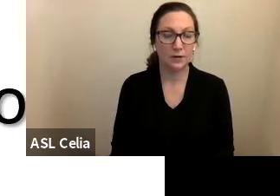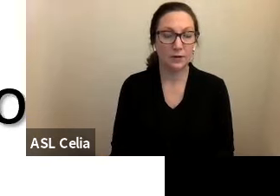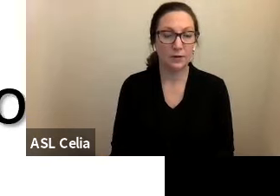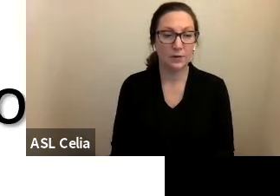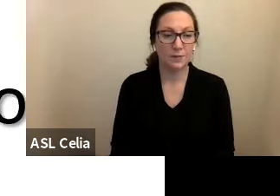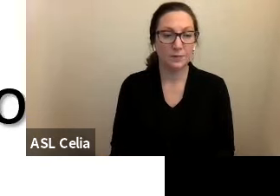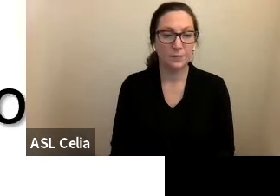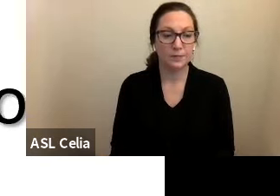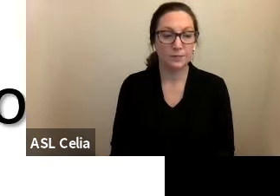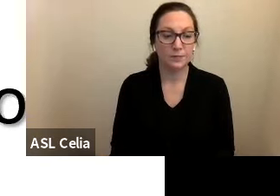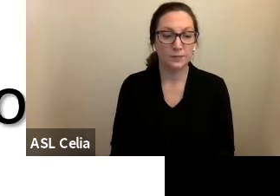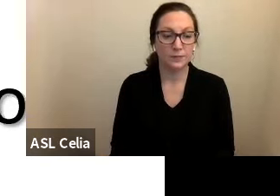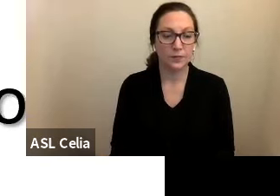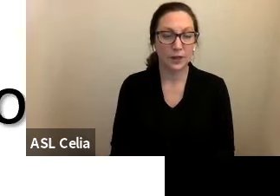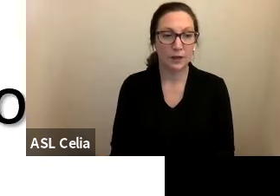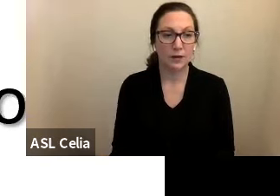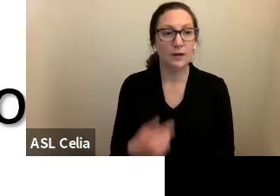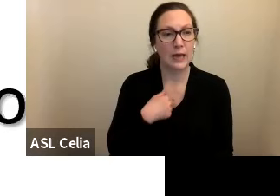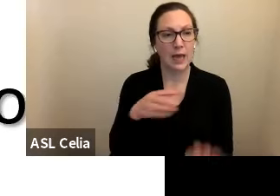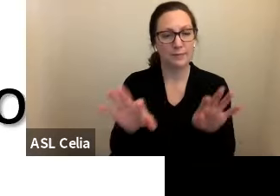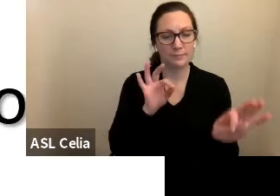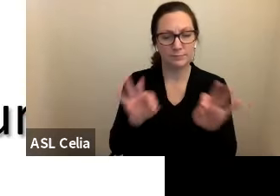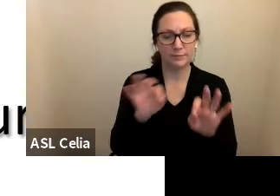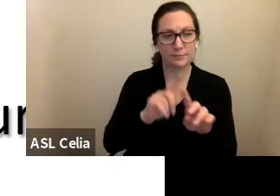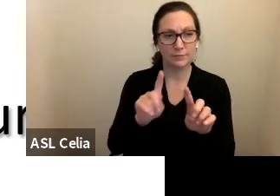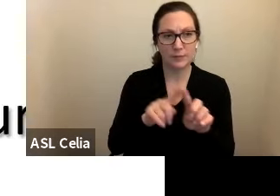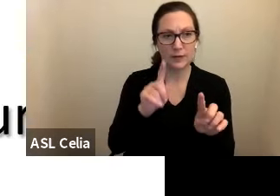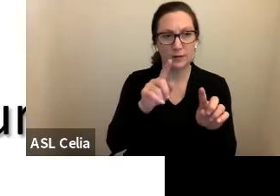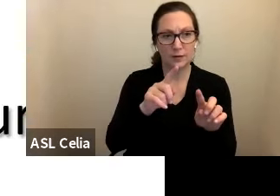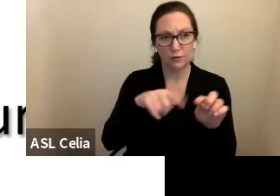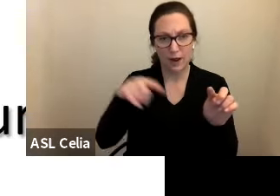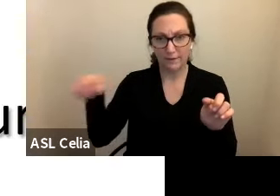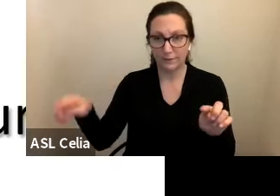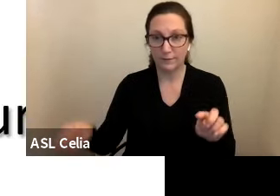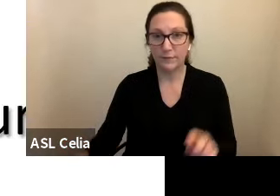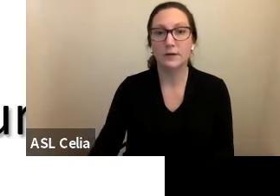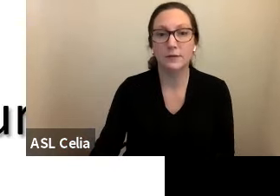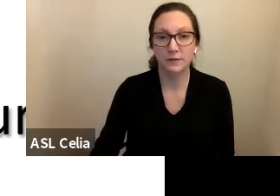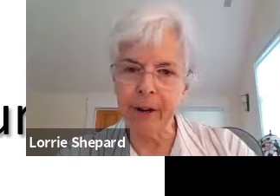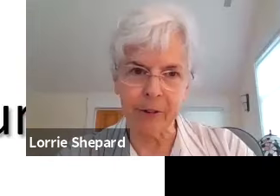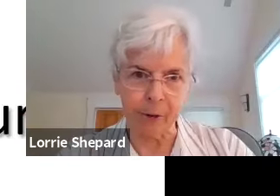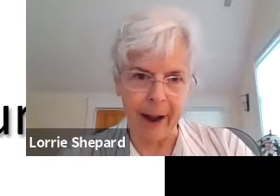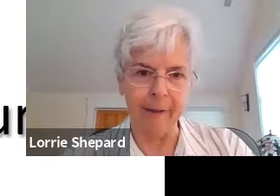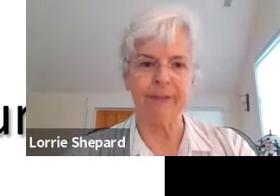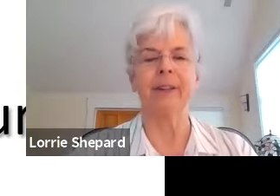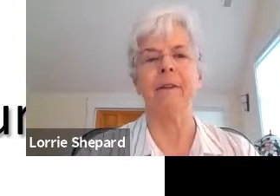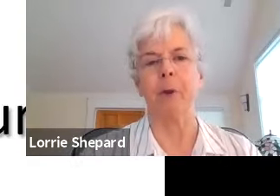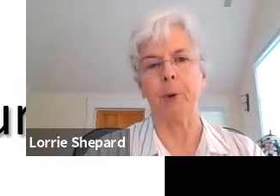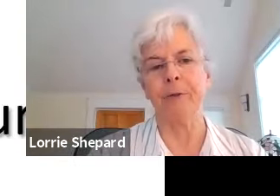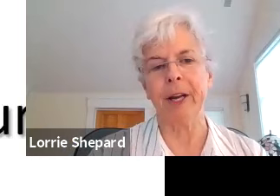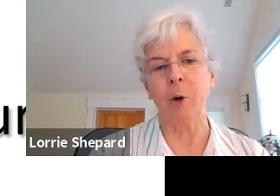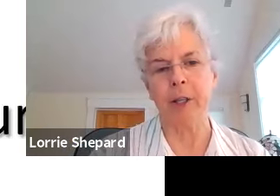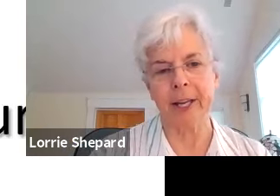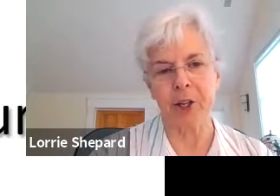is what I picked these graphs to help me illustrate. So here is a graph of